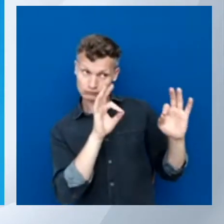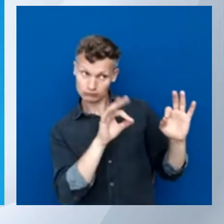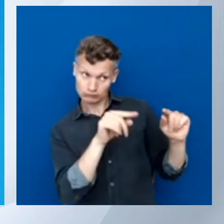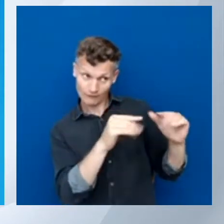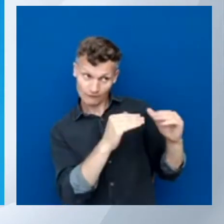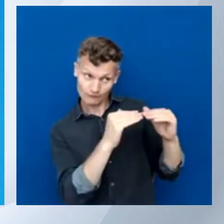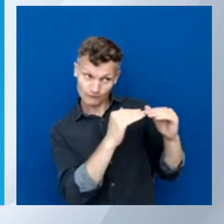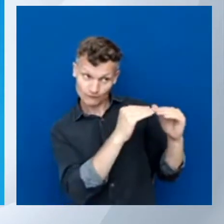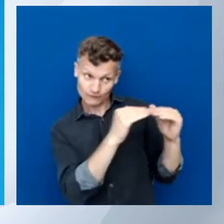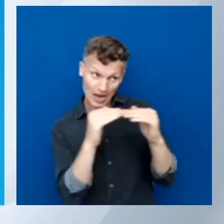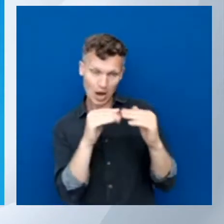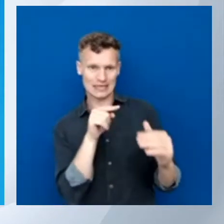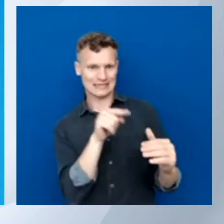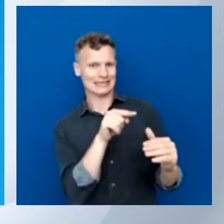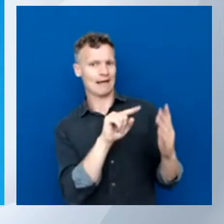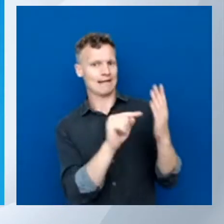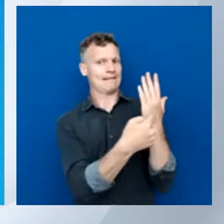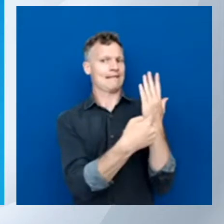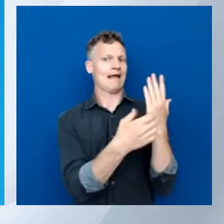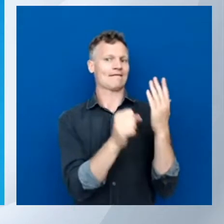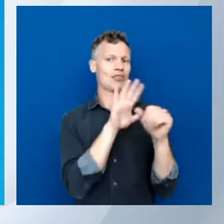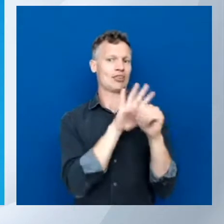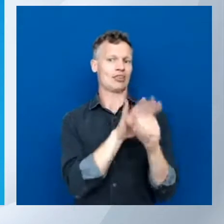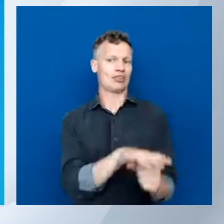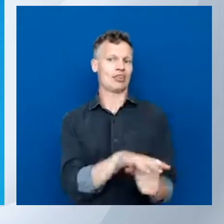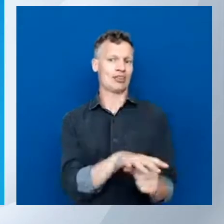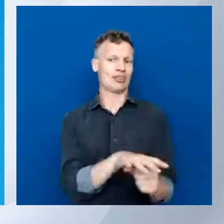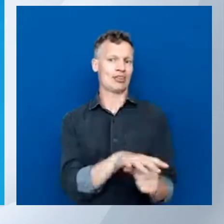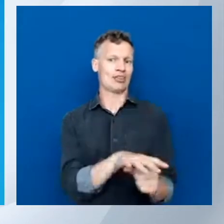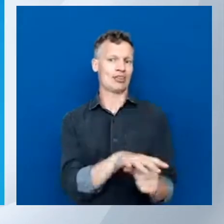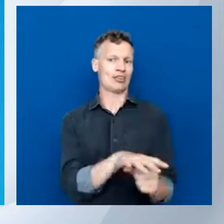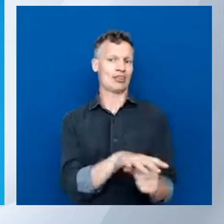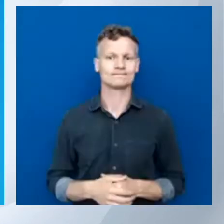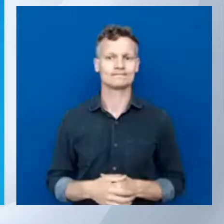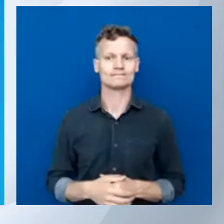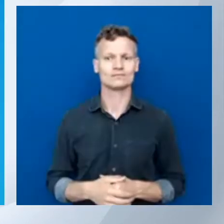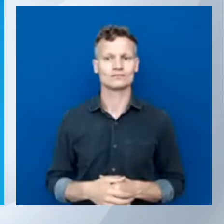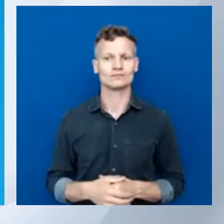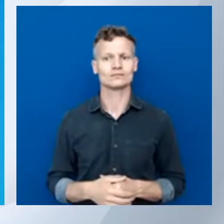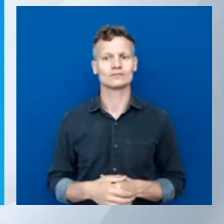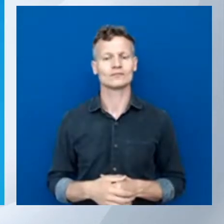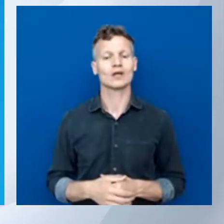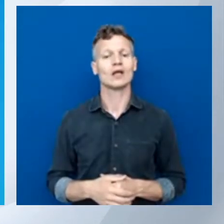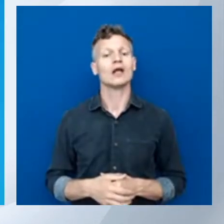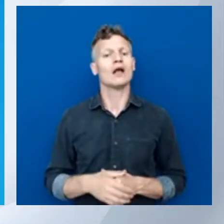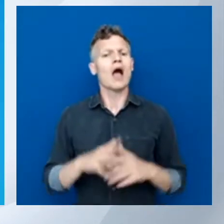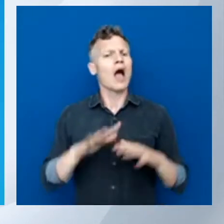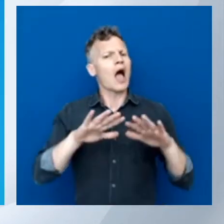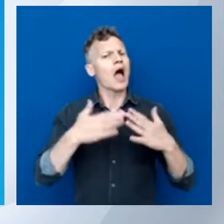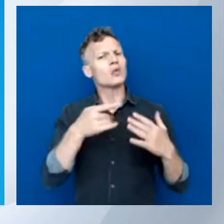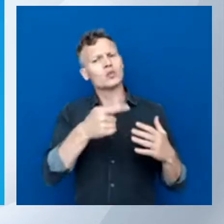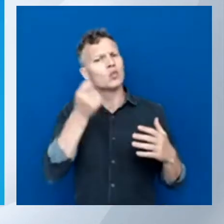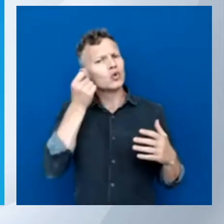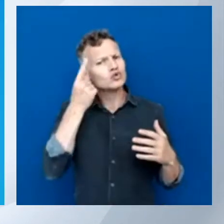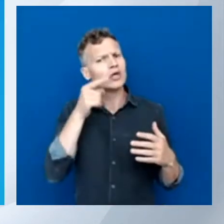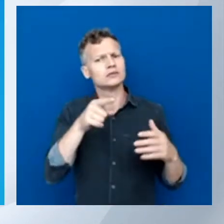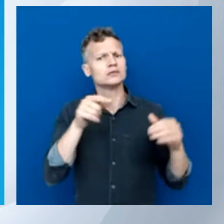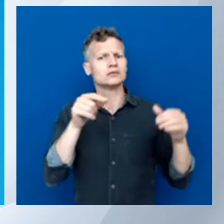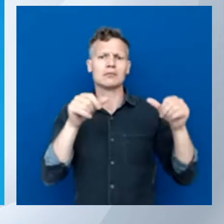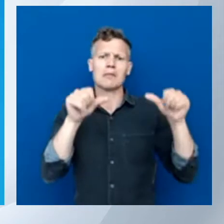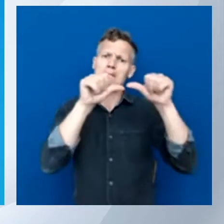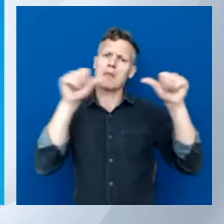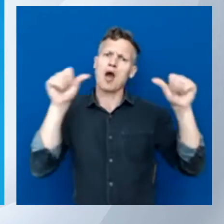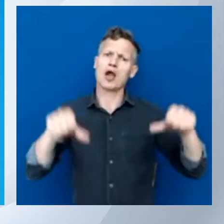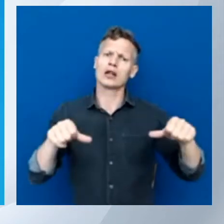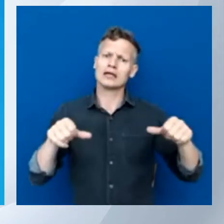AI cooperation. You know, how can I understand and trust the model's decisions? It is an essential tool